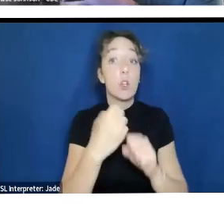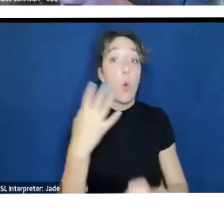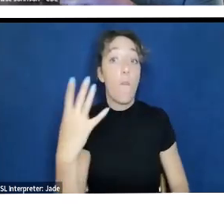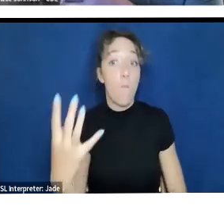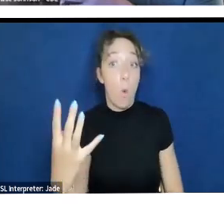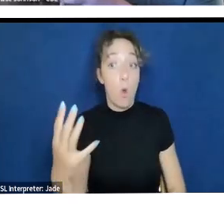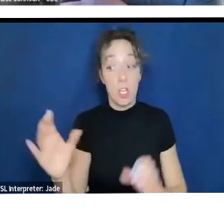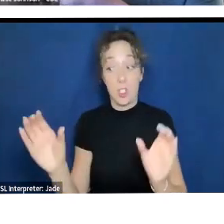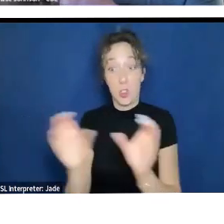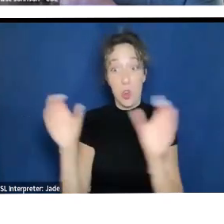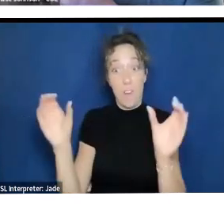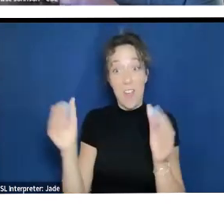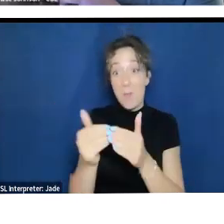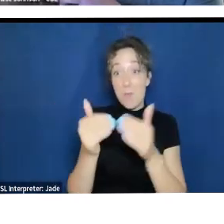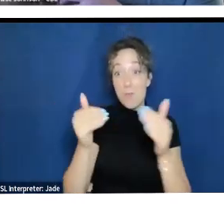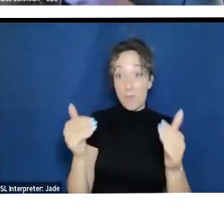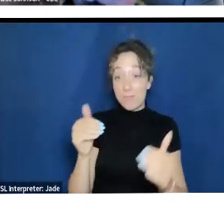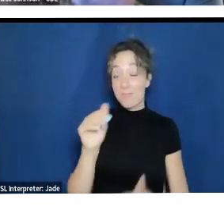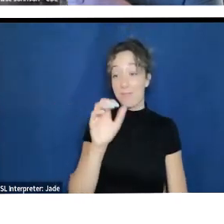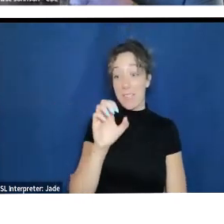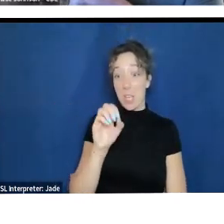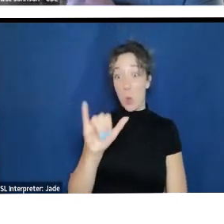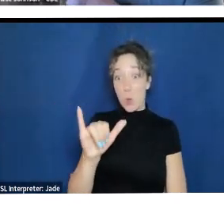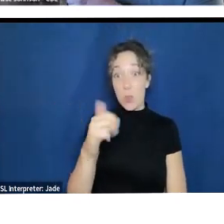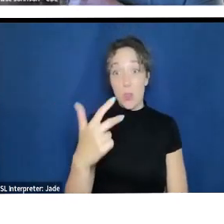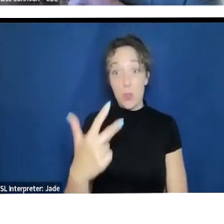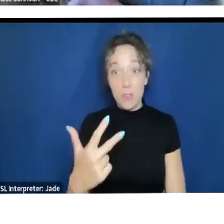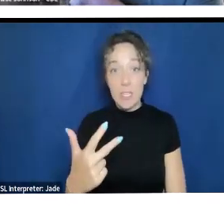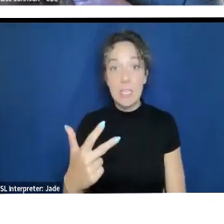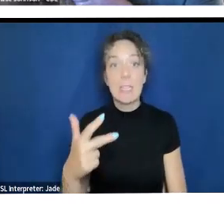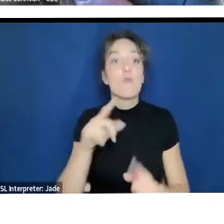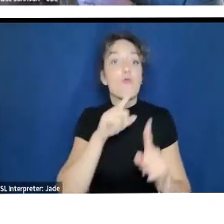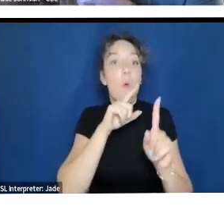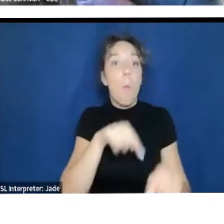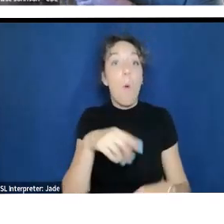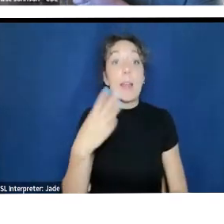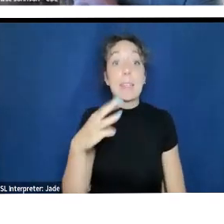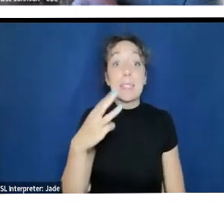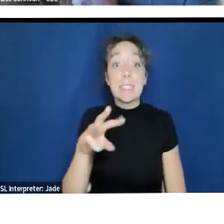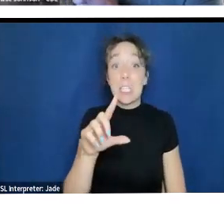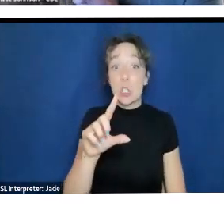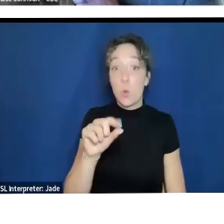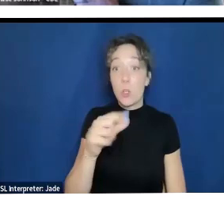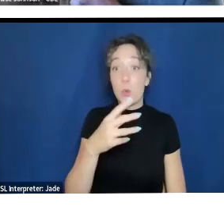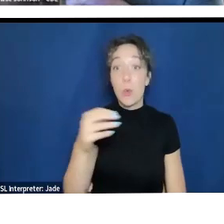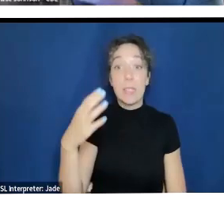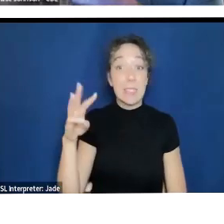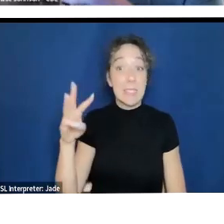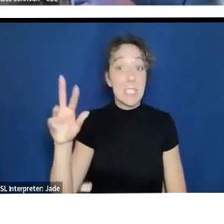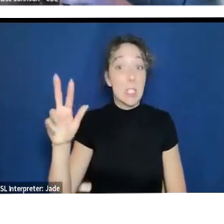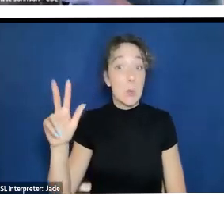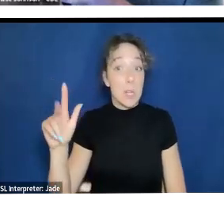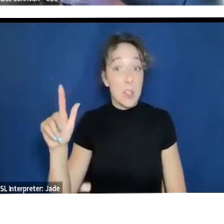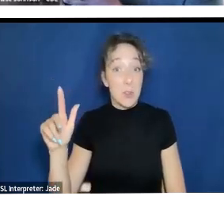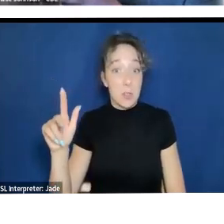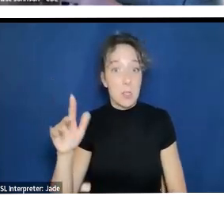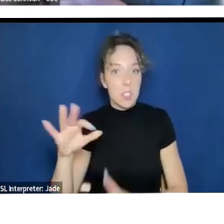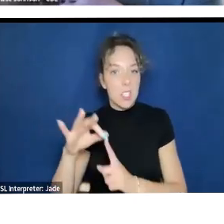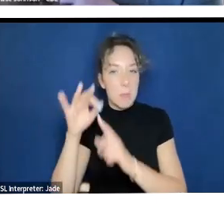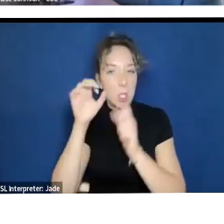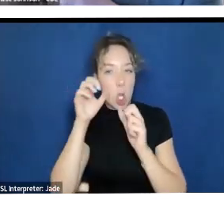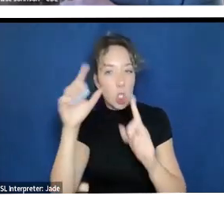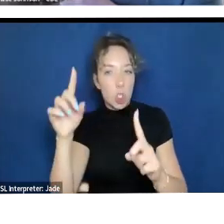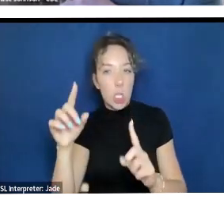is certified prior to end of year 3, then reports 1622 and 1623, the special